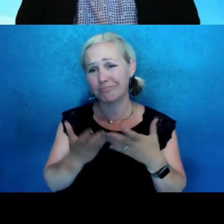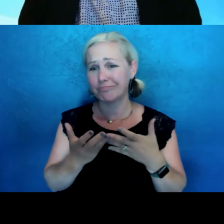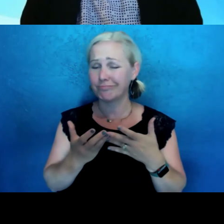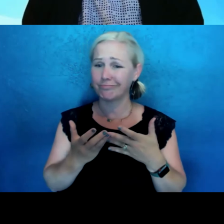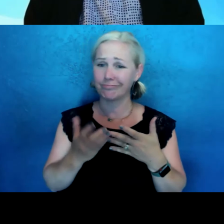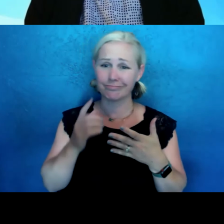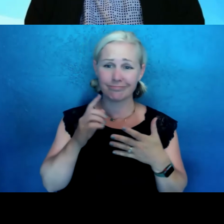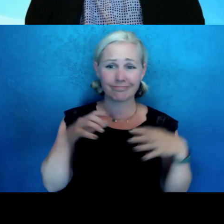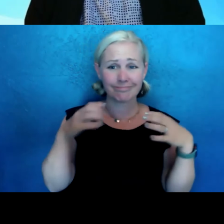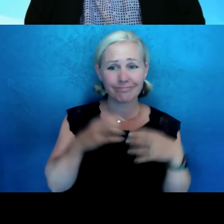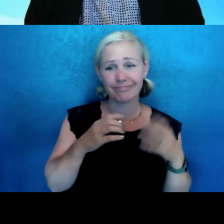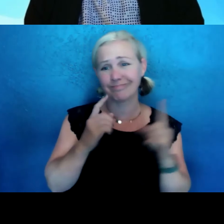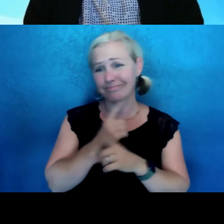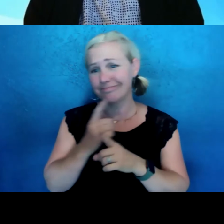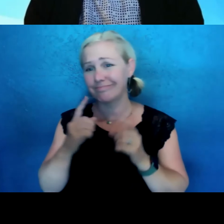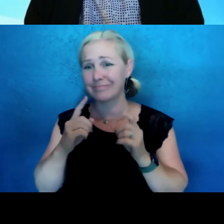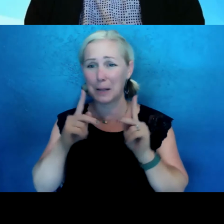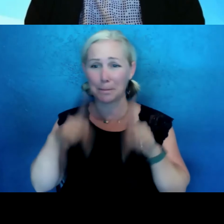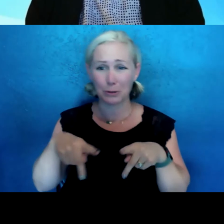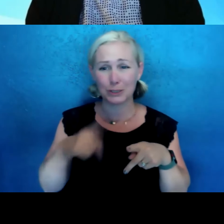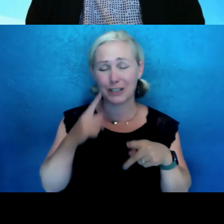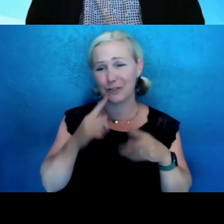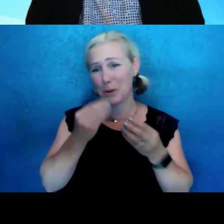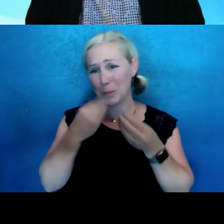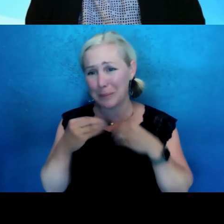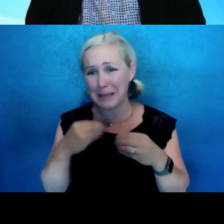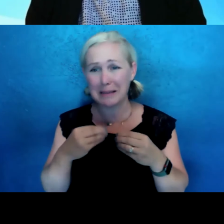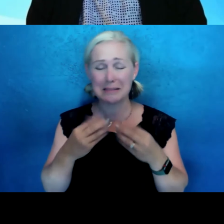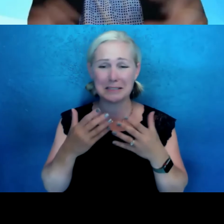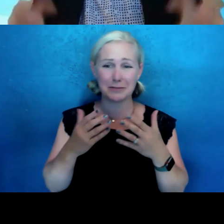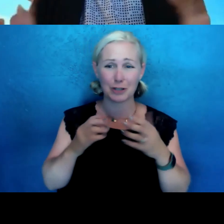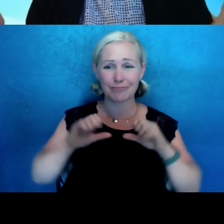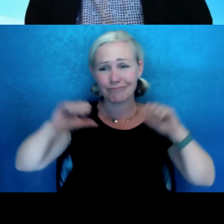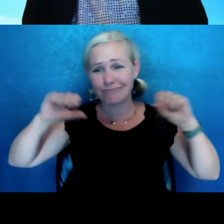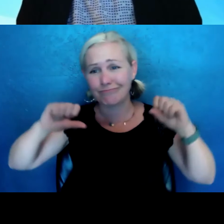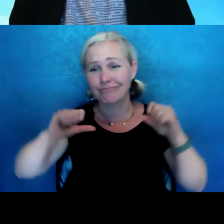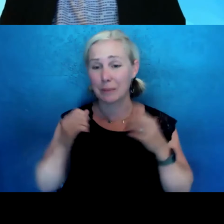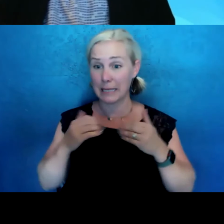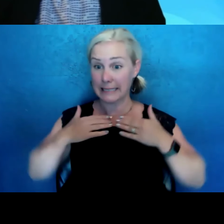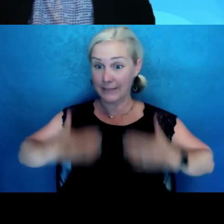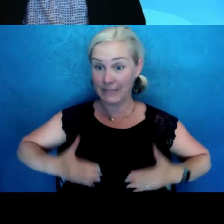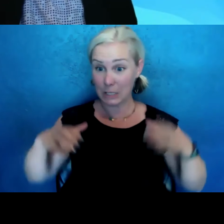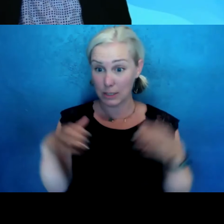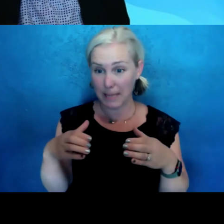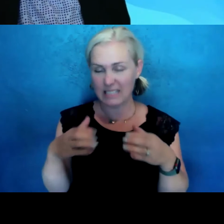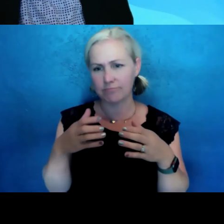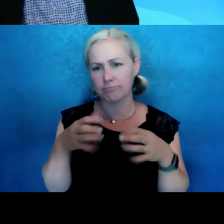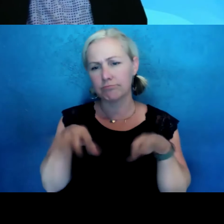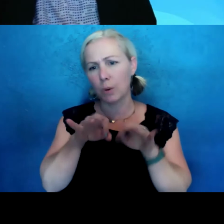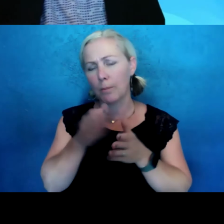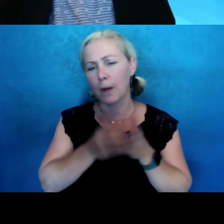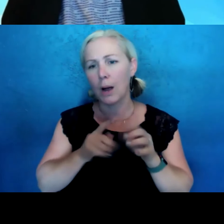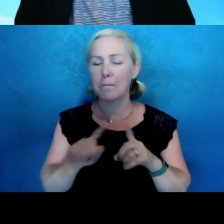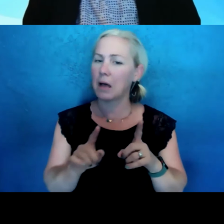meals, intergenerational, exercise, so much. So physical spaces are part of a hub and spoke network, but they